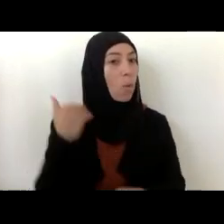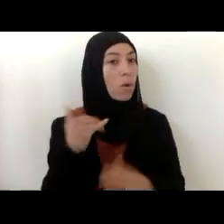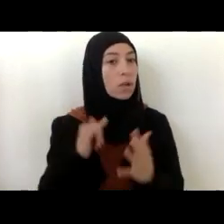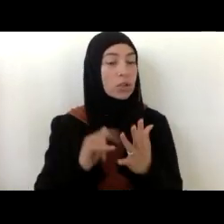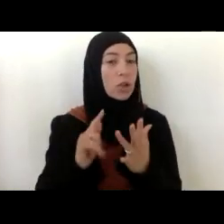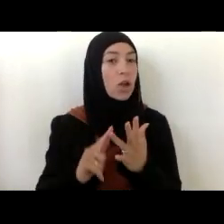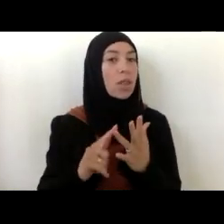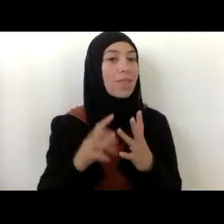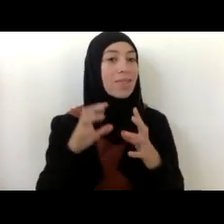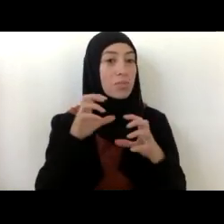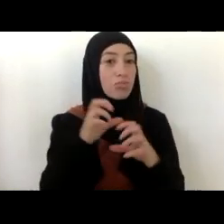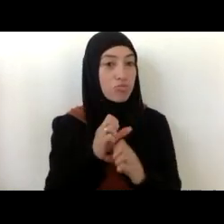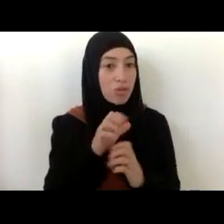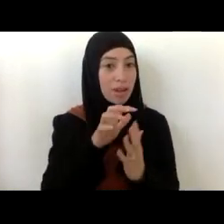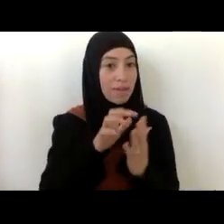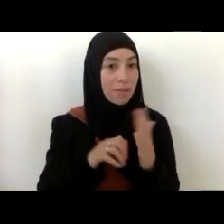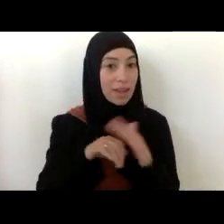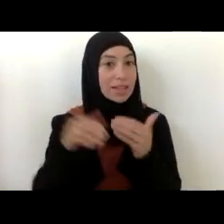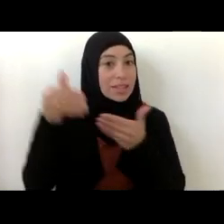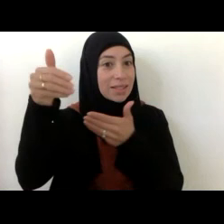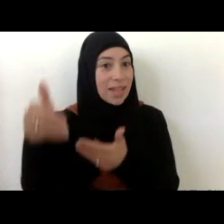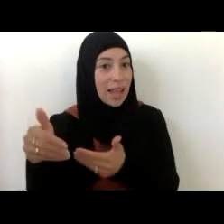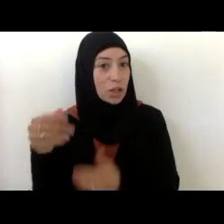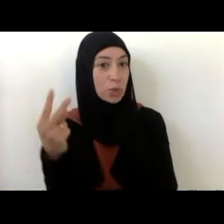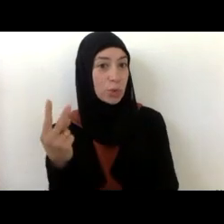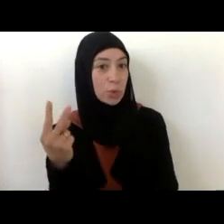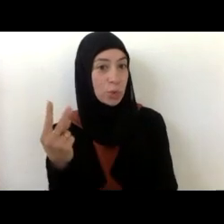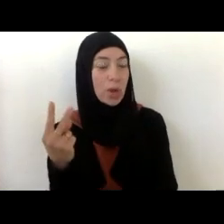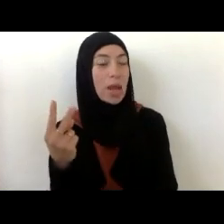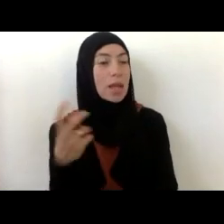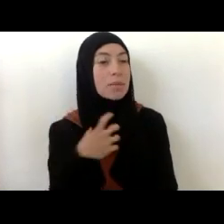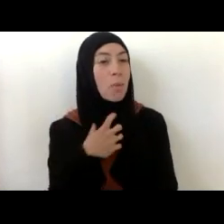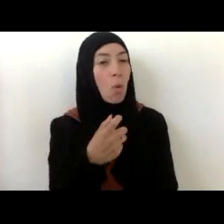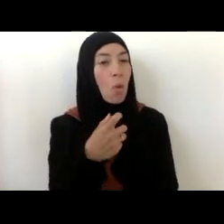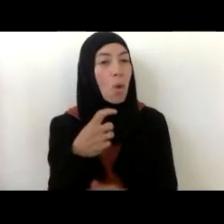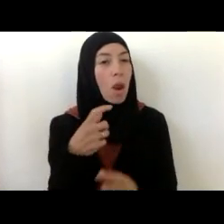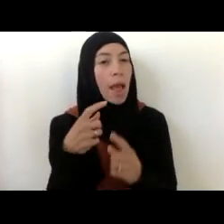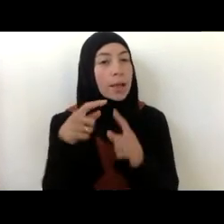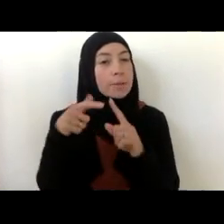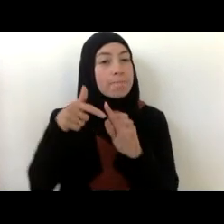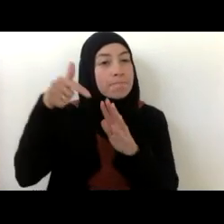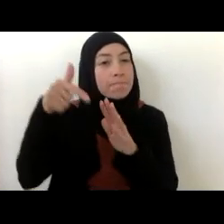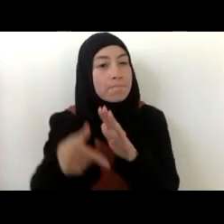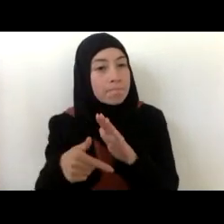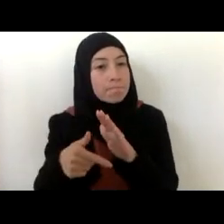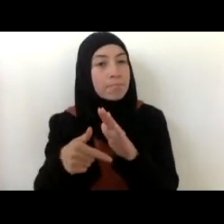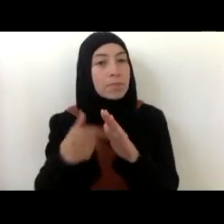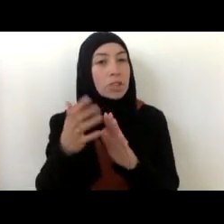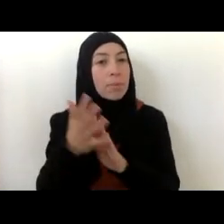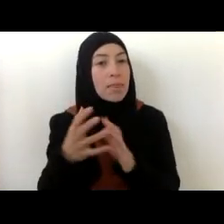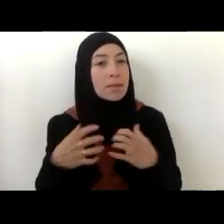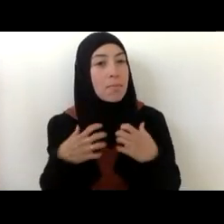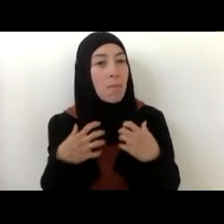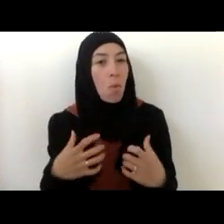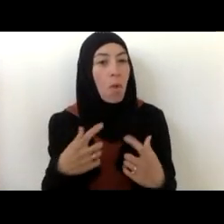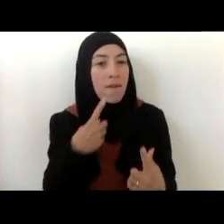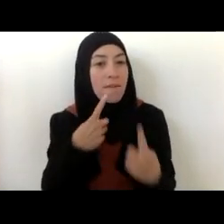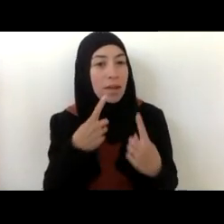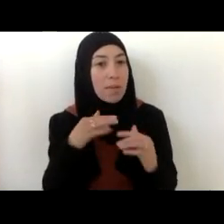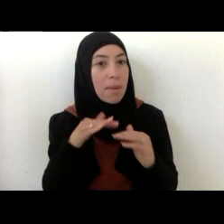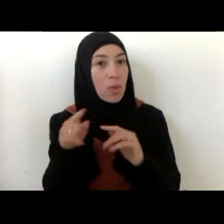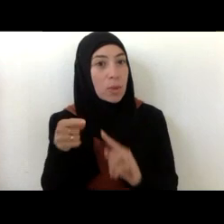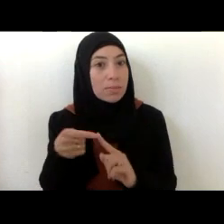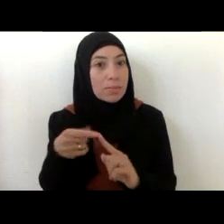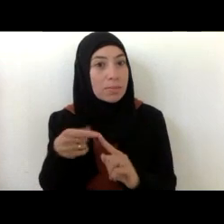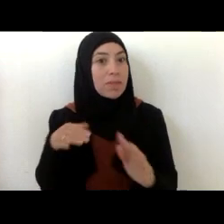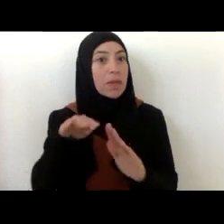brief in stage 2 is going to be a much meatier part of the process, where there's more information about those specific